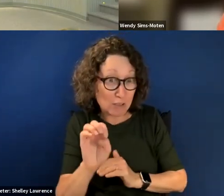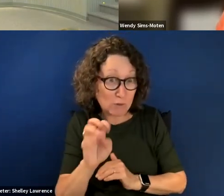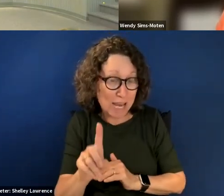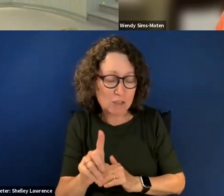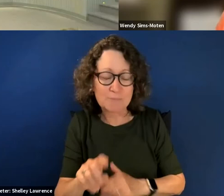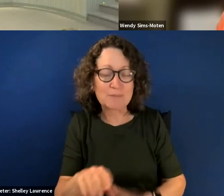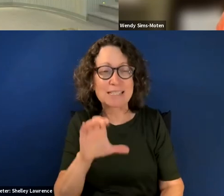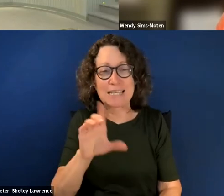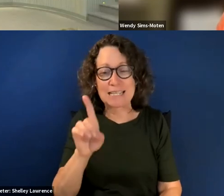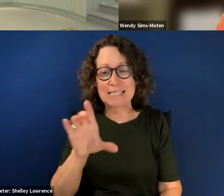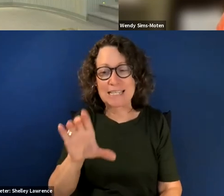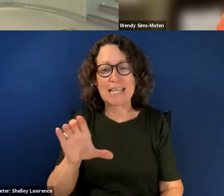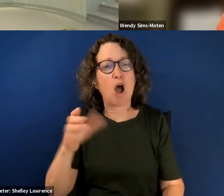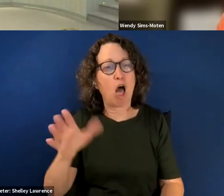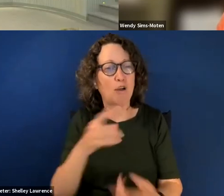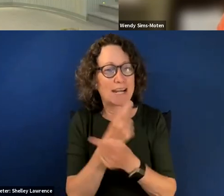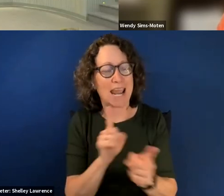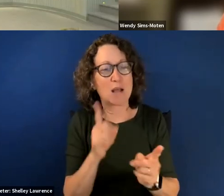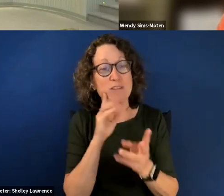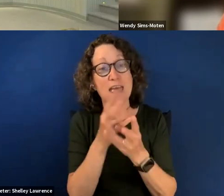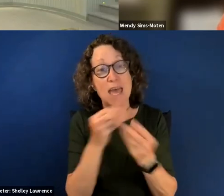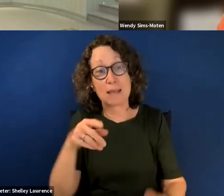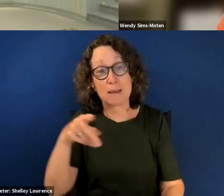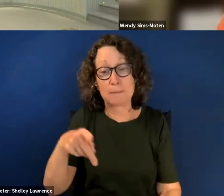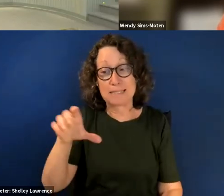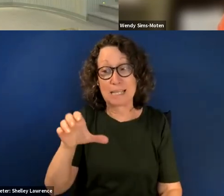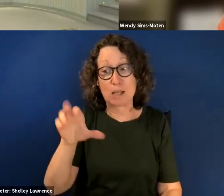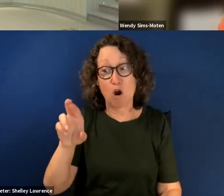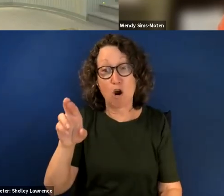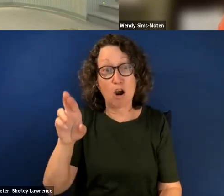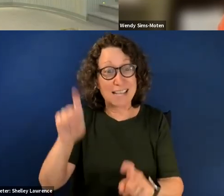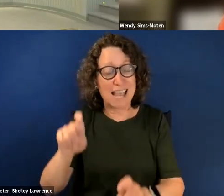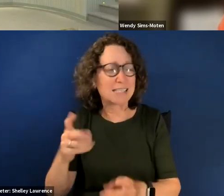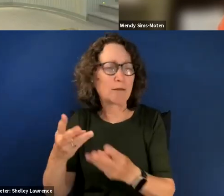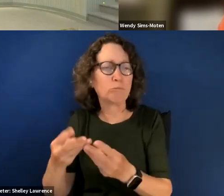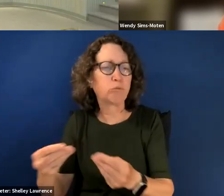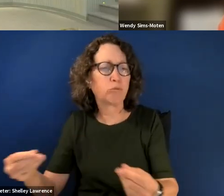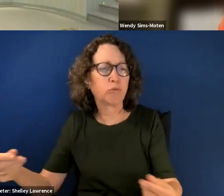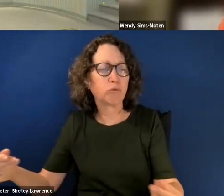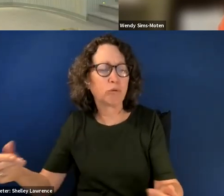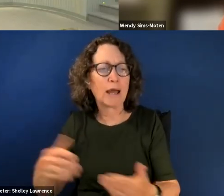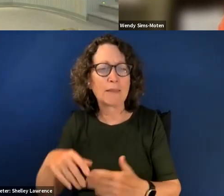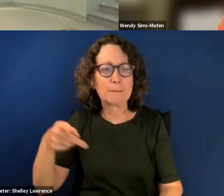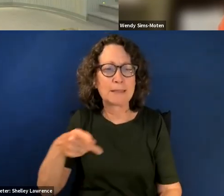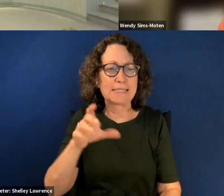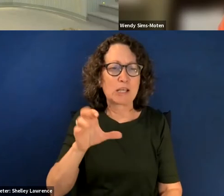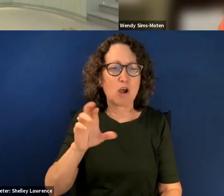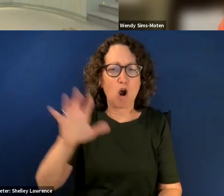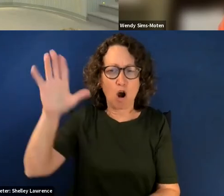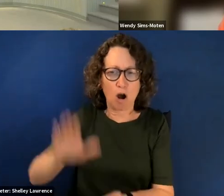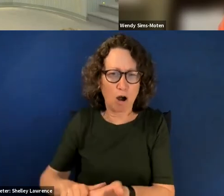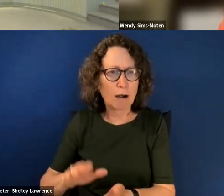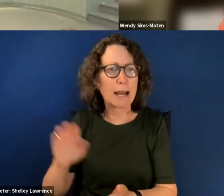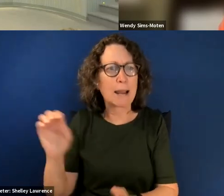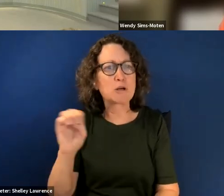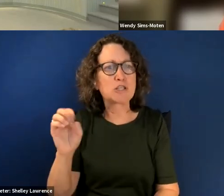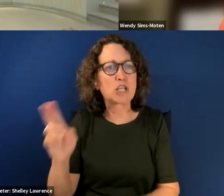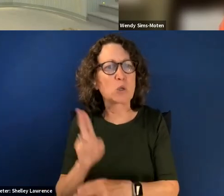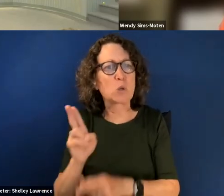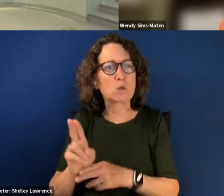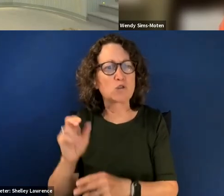has already announced that they're phasing out PCR testing. They're going to withdraw the PCR's emergency use